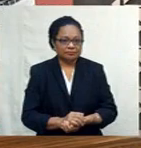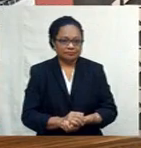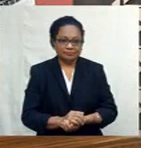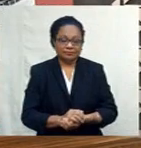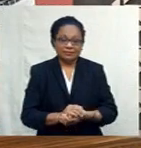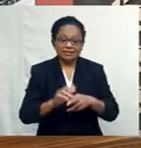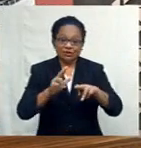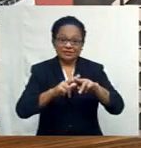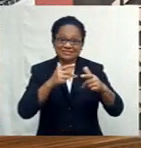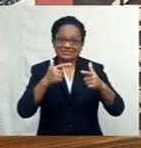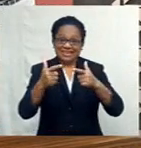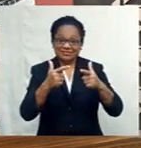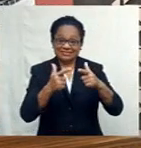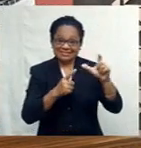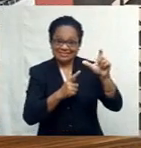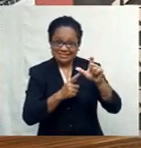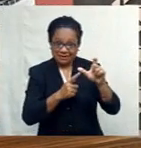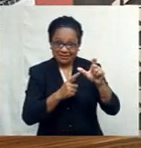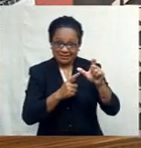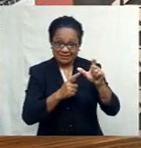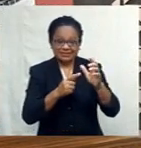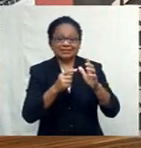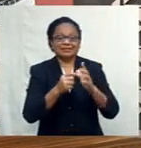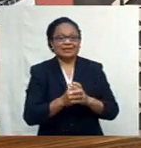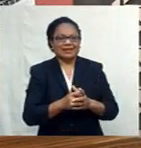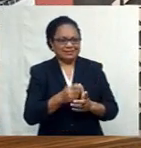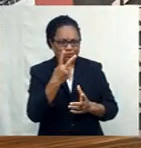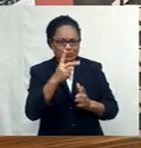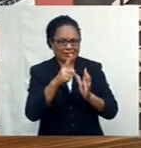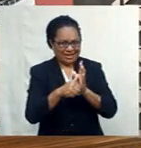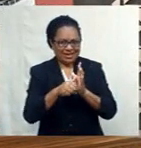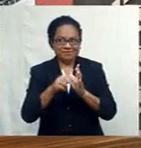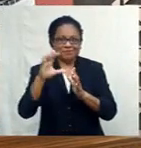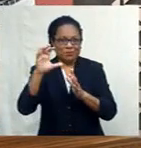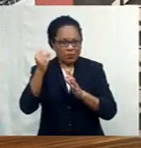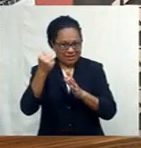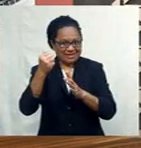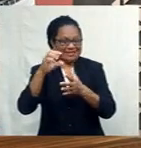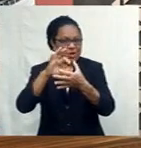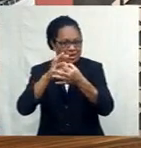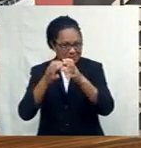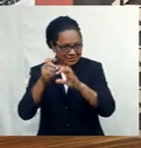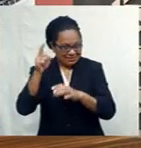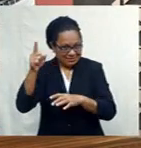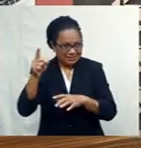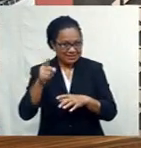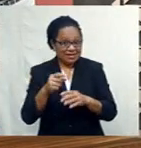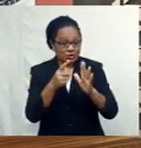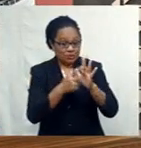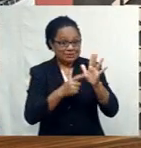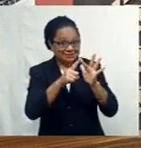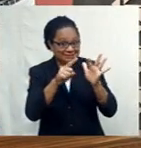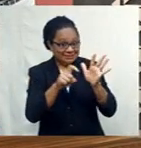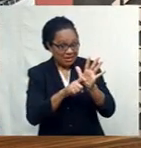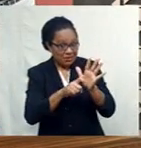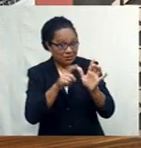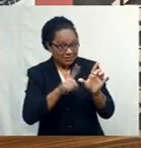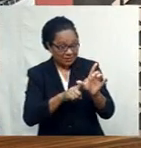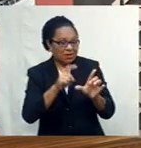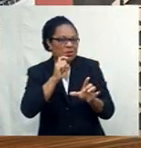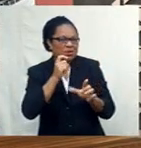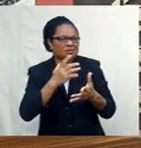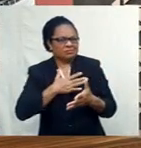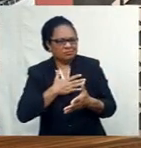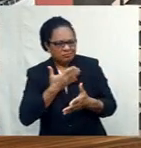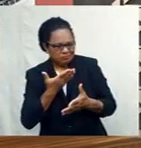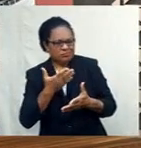Fiji Sevens captain and two-time Olympic gold medalist Jerry Tuai is looking at coaching in a few years. And while the Sevens star is in